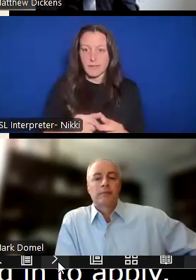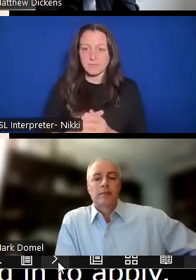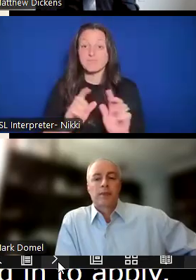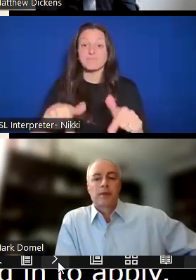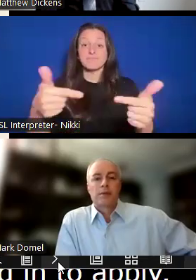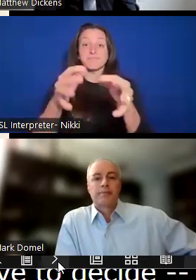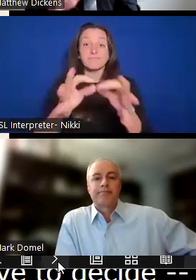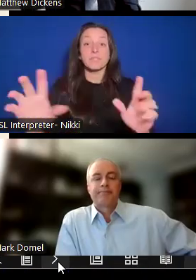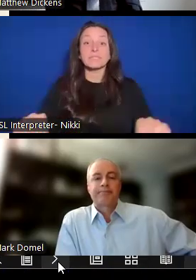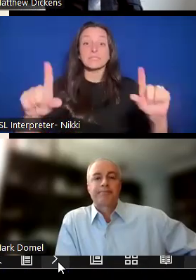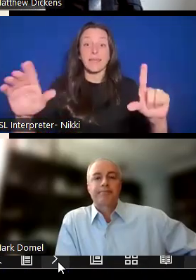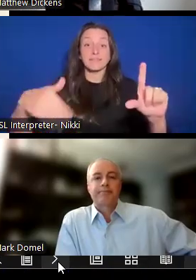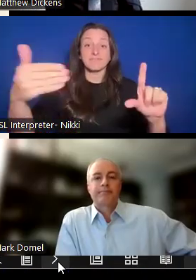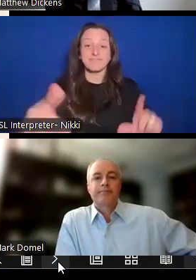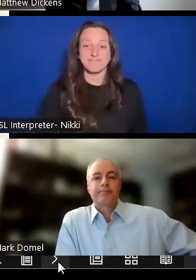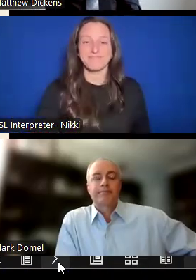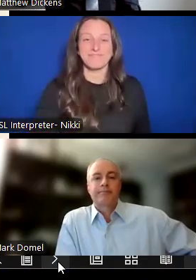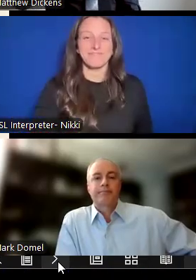Slide.